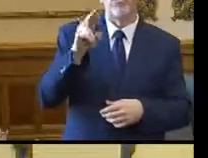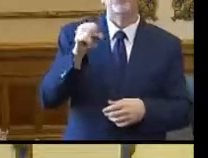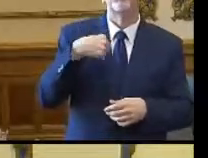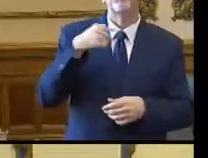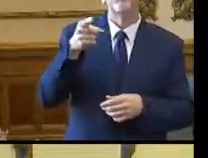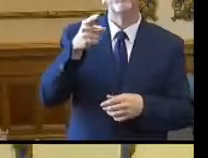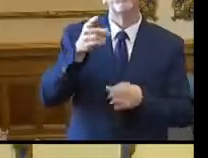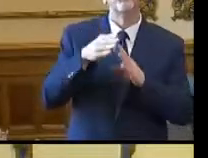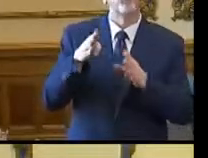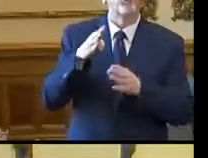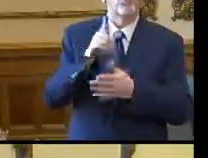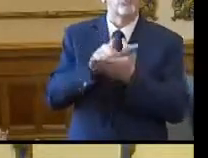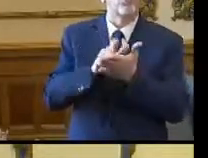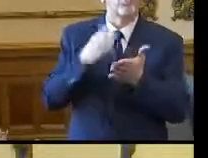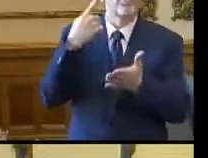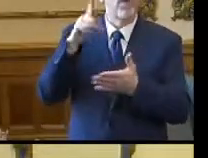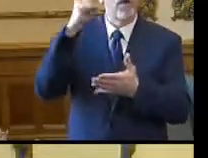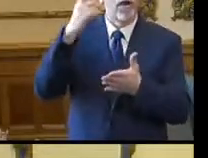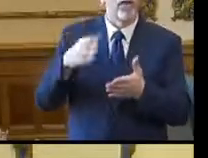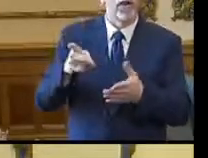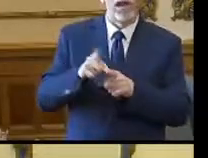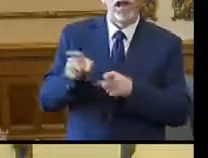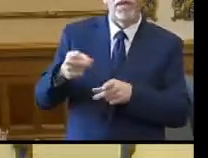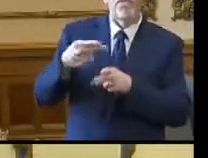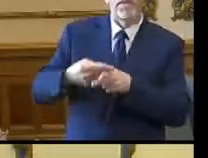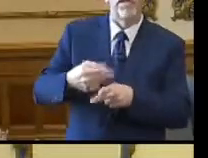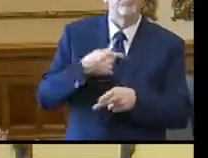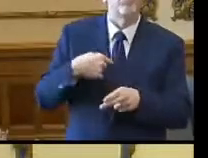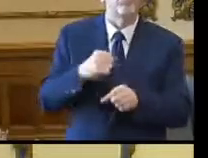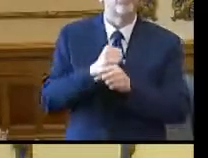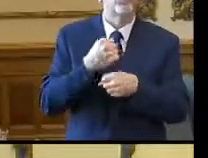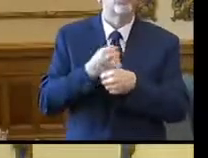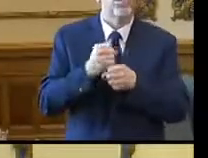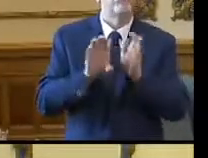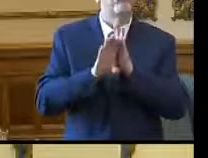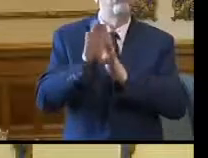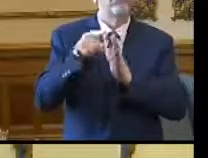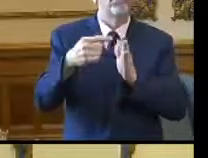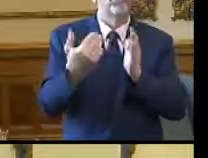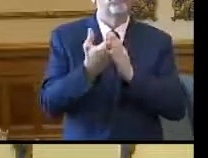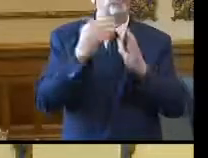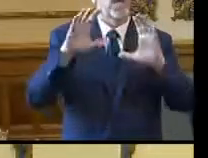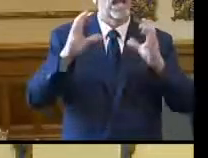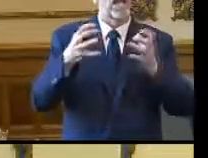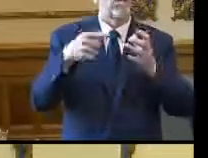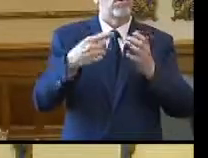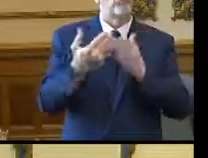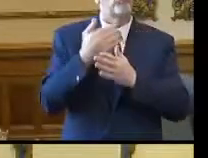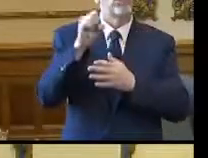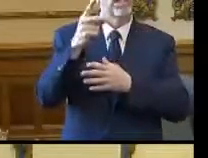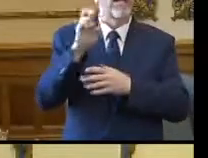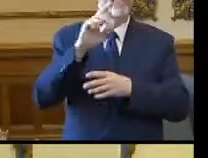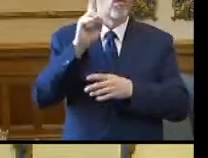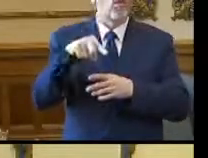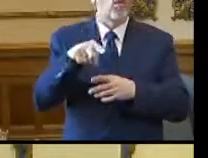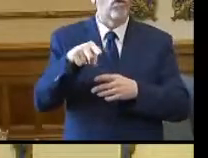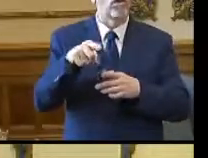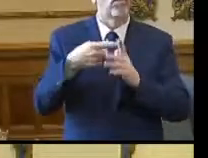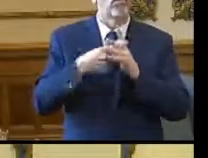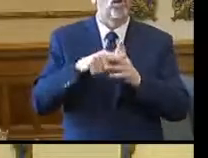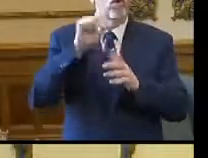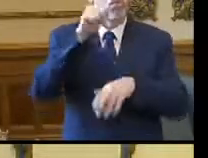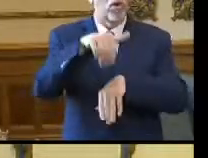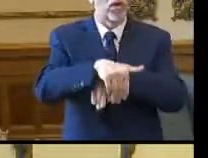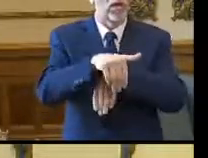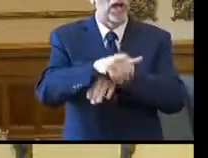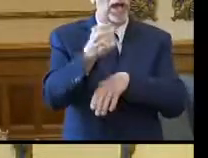you heard, there's so much coordination going on throughout the region, across our state, across the country, CDC.